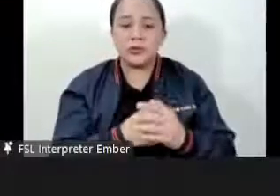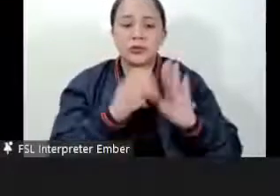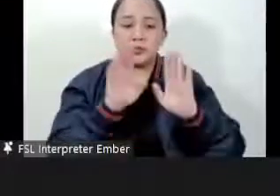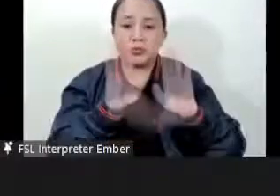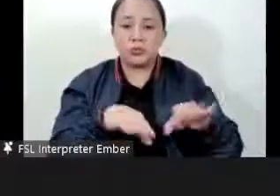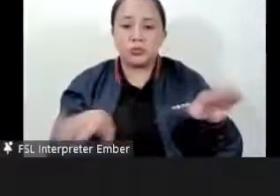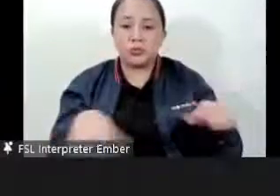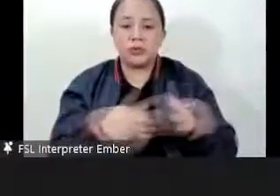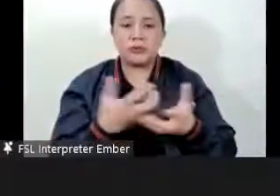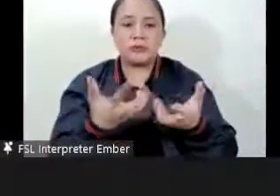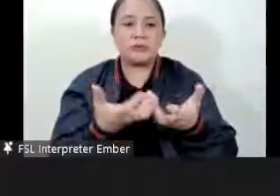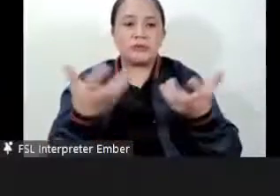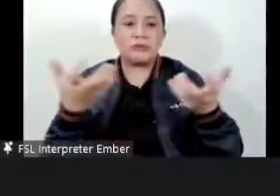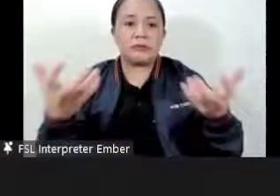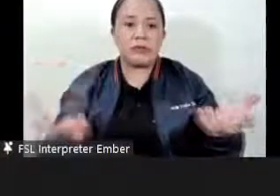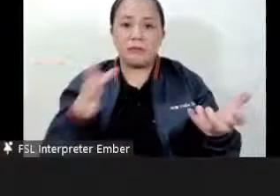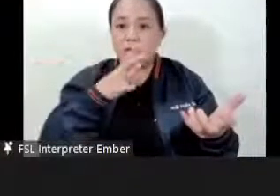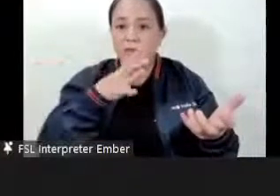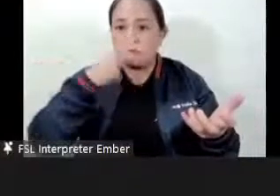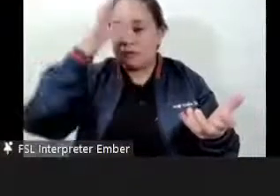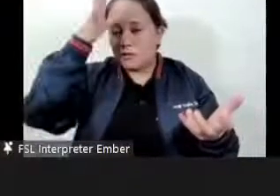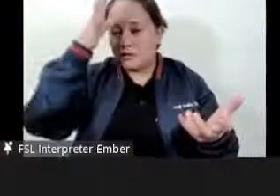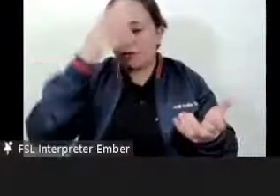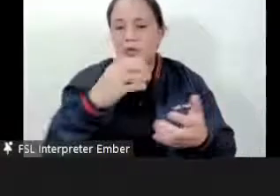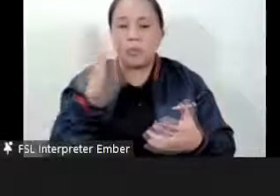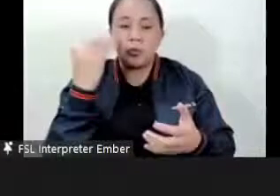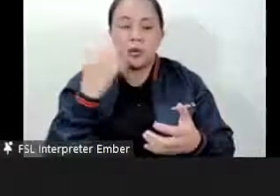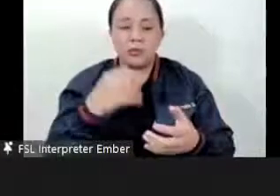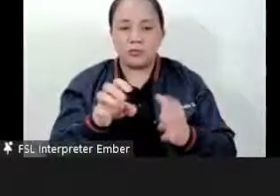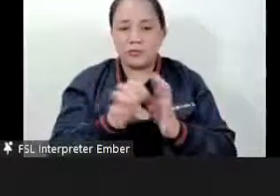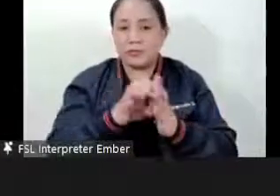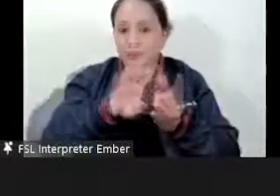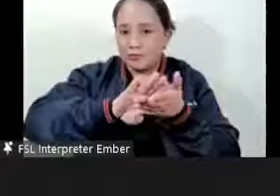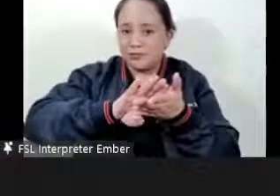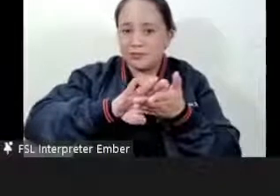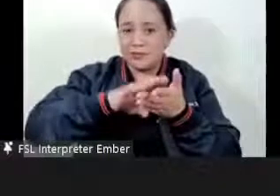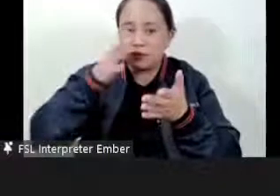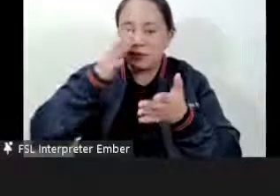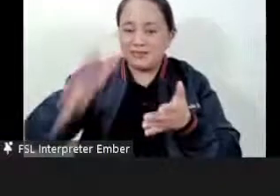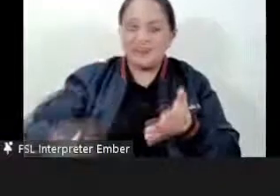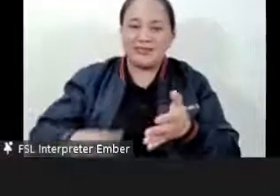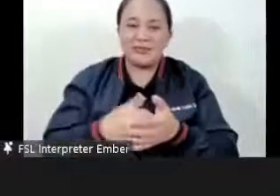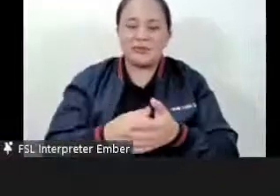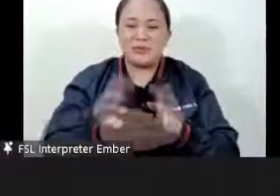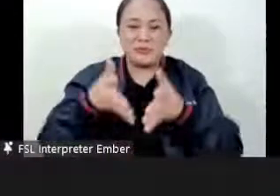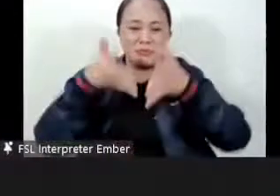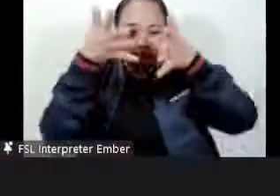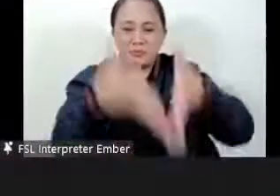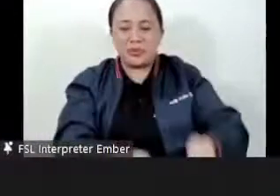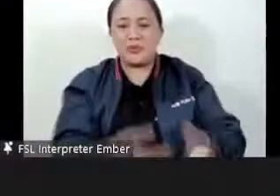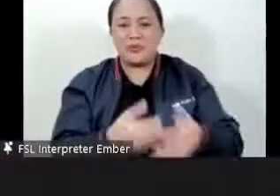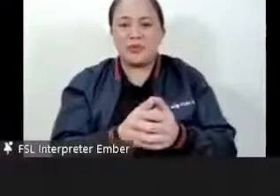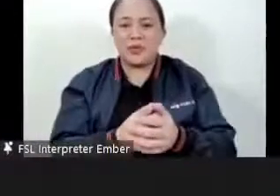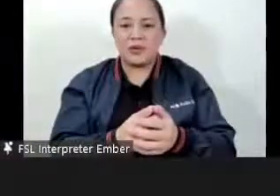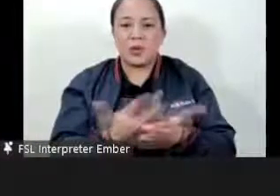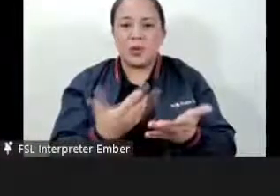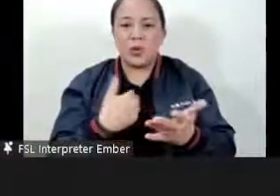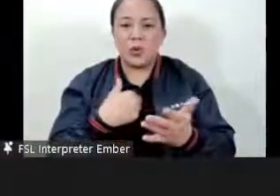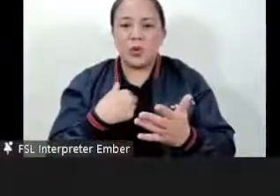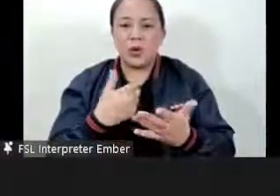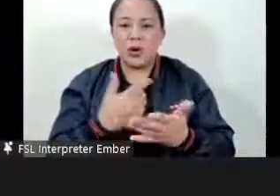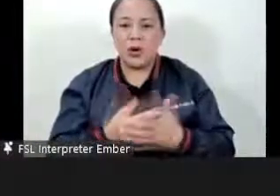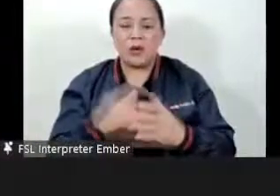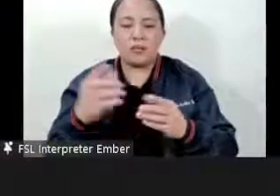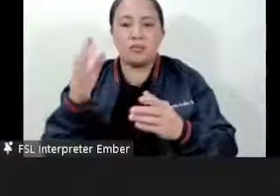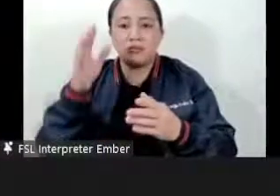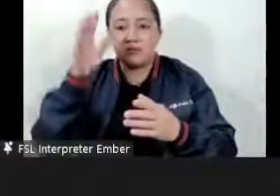are separated from their parents due to neglect, abandonment, or when they are committed voluntarily by